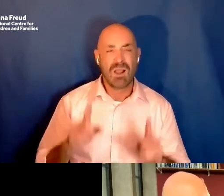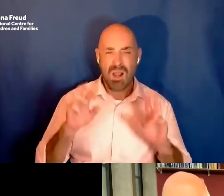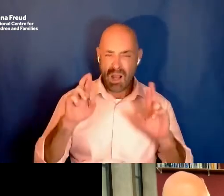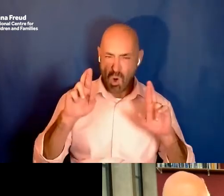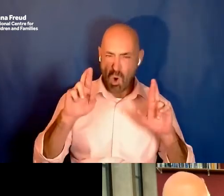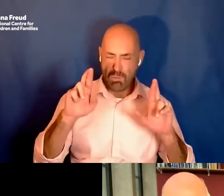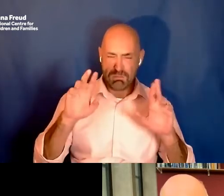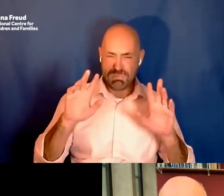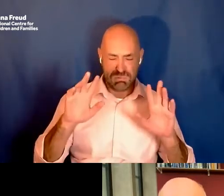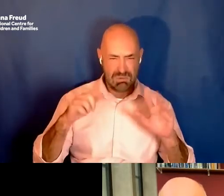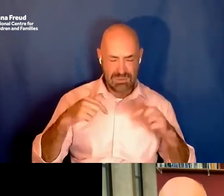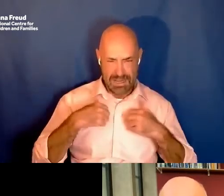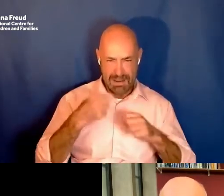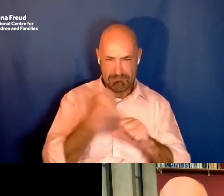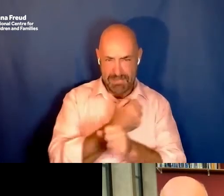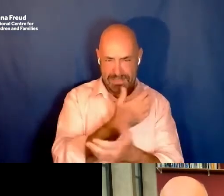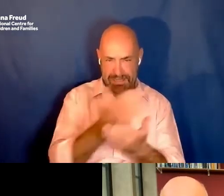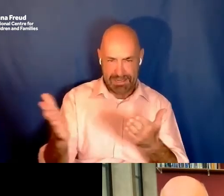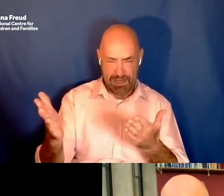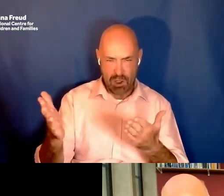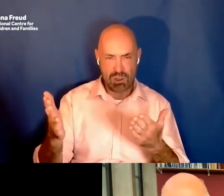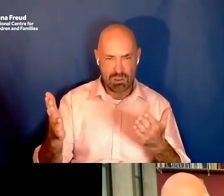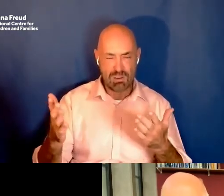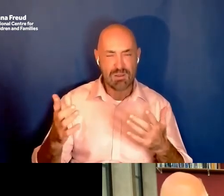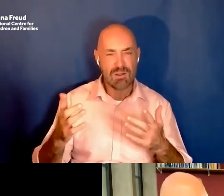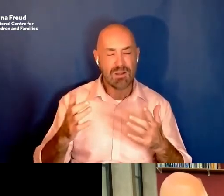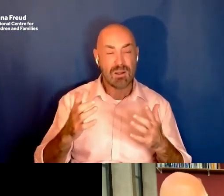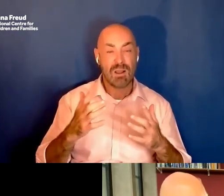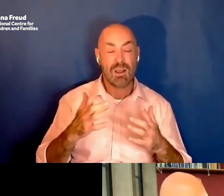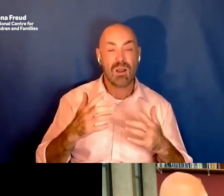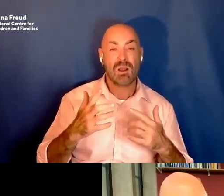I definitely would like to make it clear now. We're